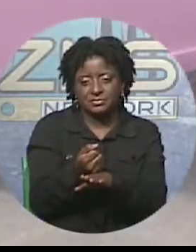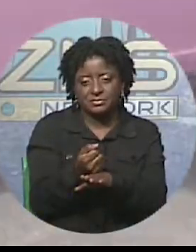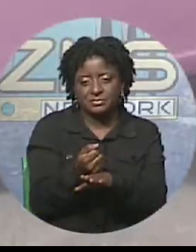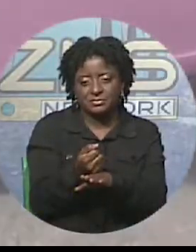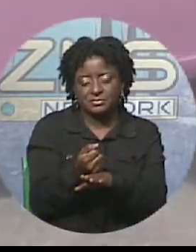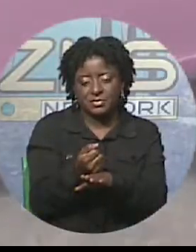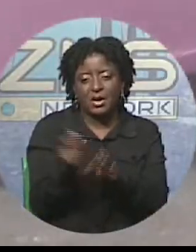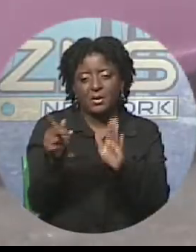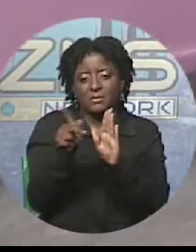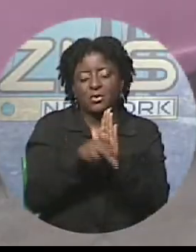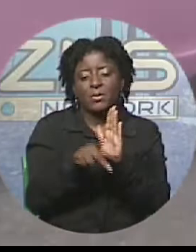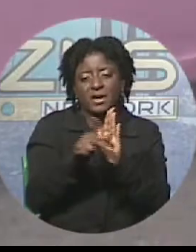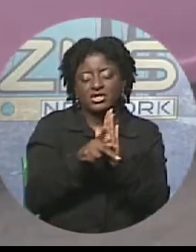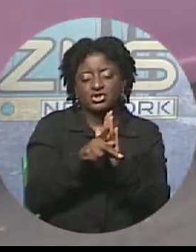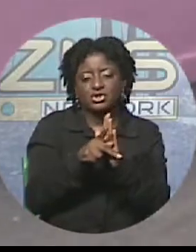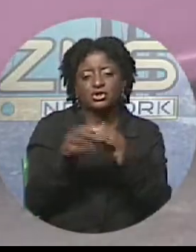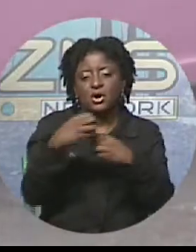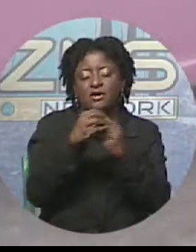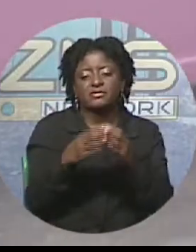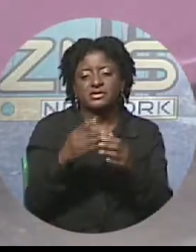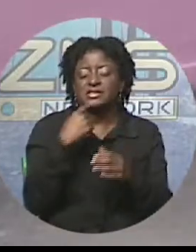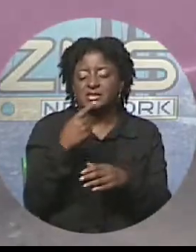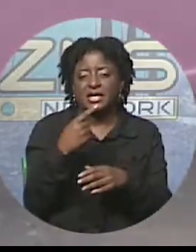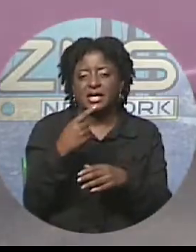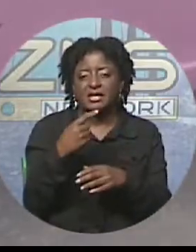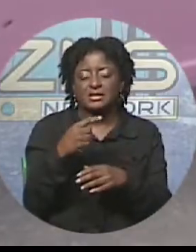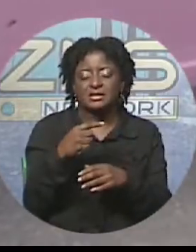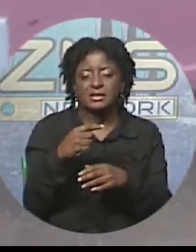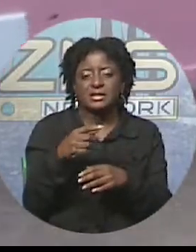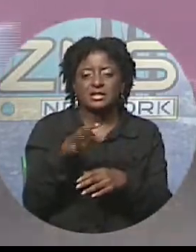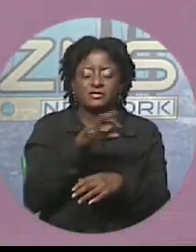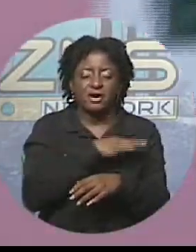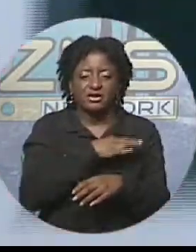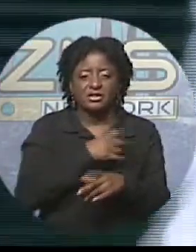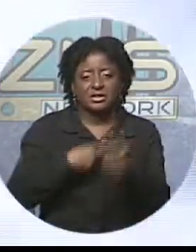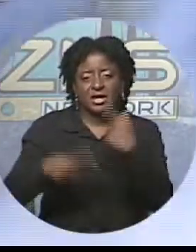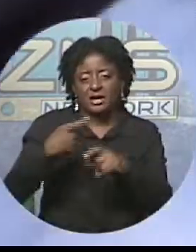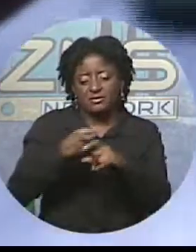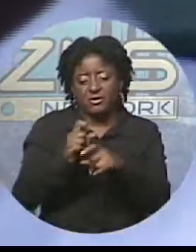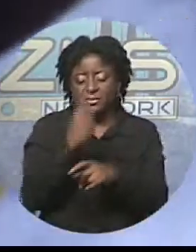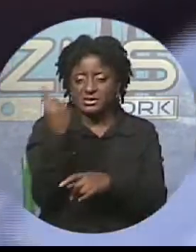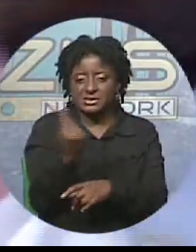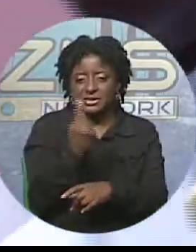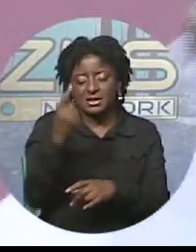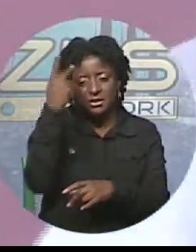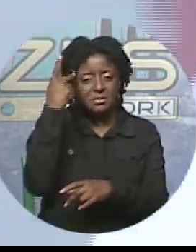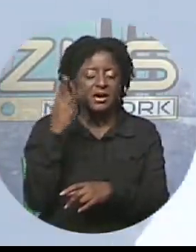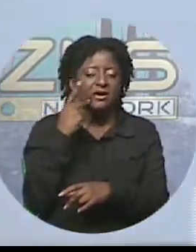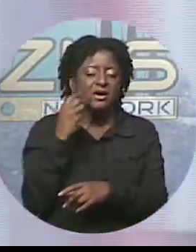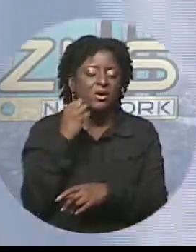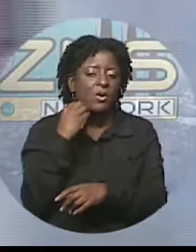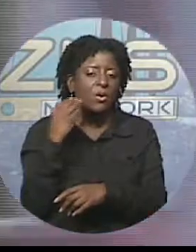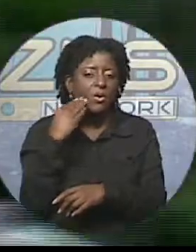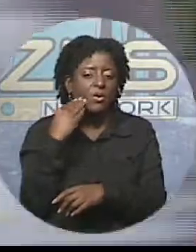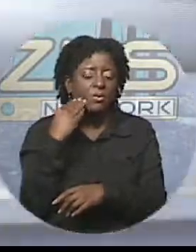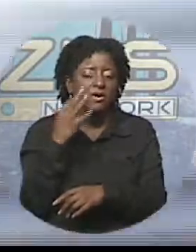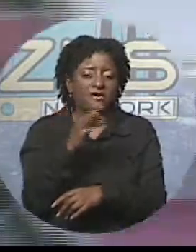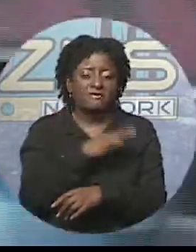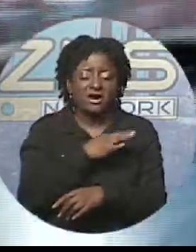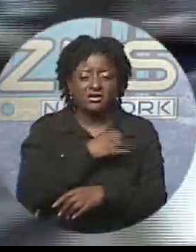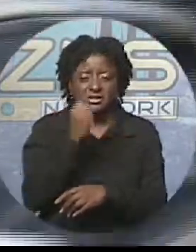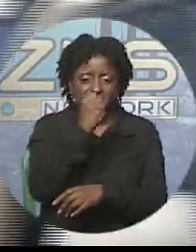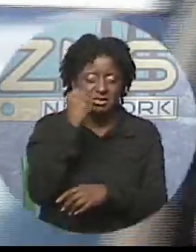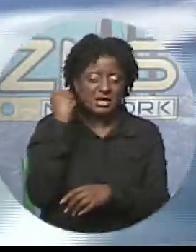noted that the convict came from a single-parent home. Regarding the matter before the court, Farrington vehemently denied committing the offense,